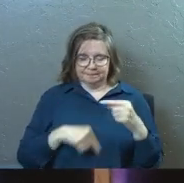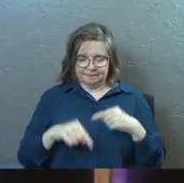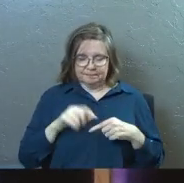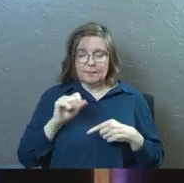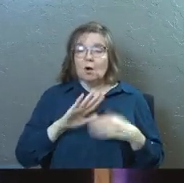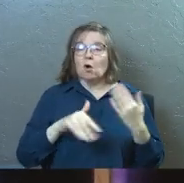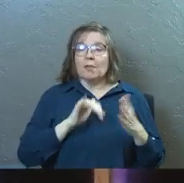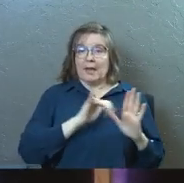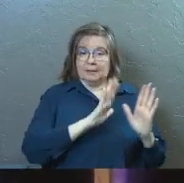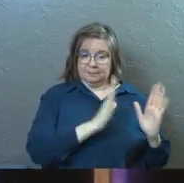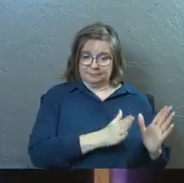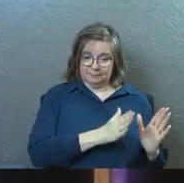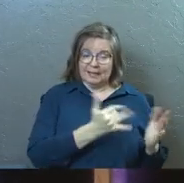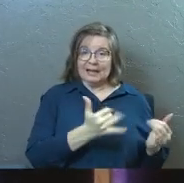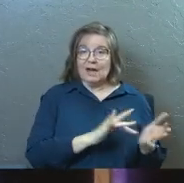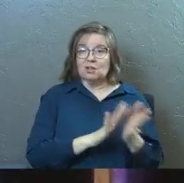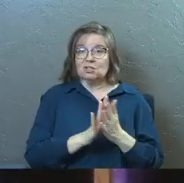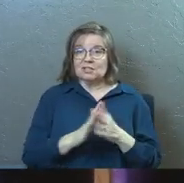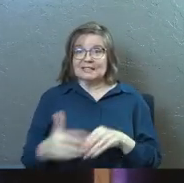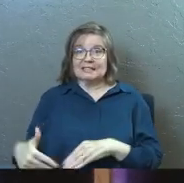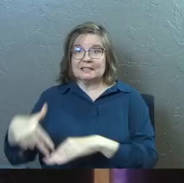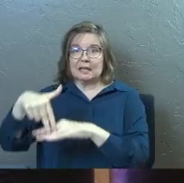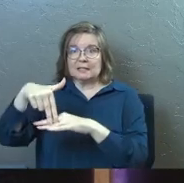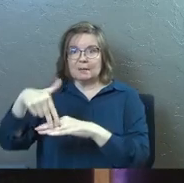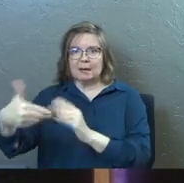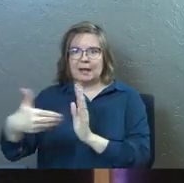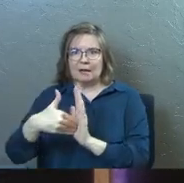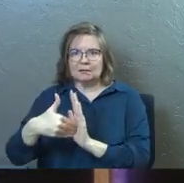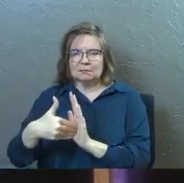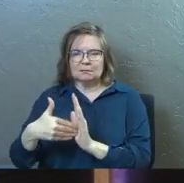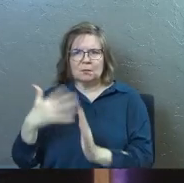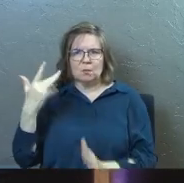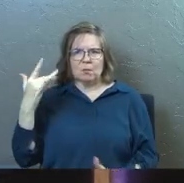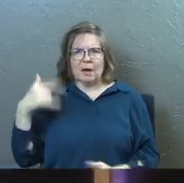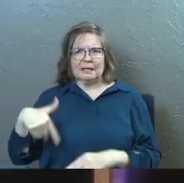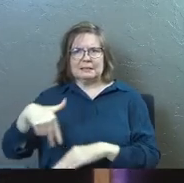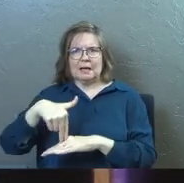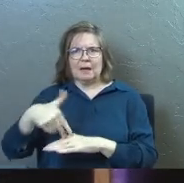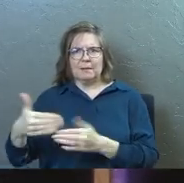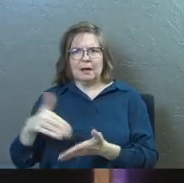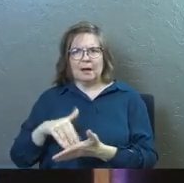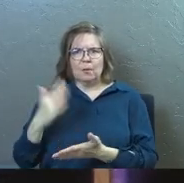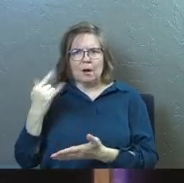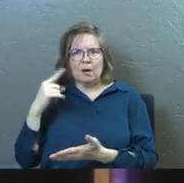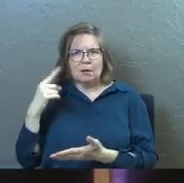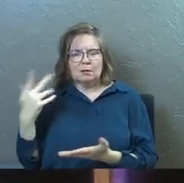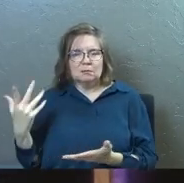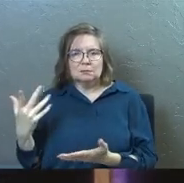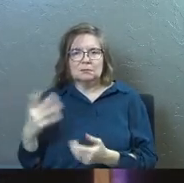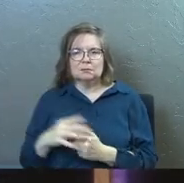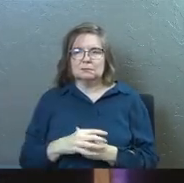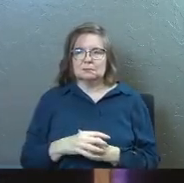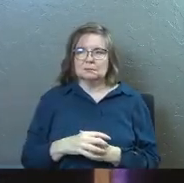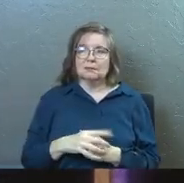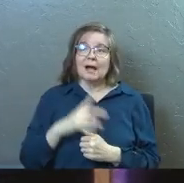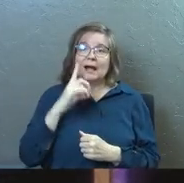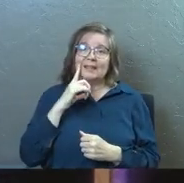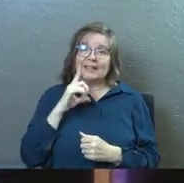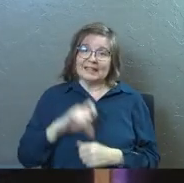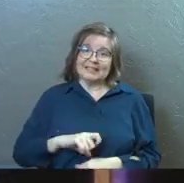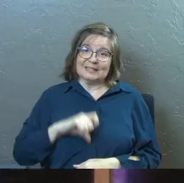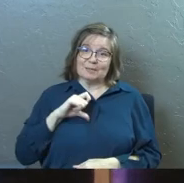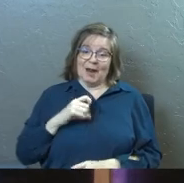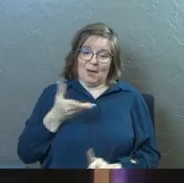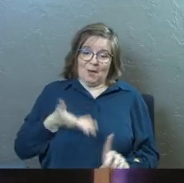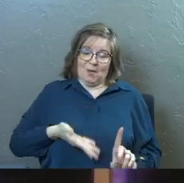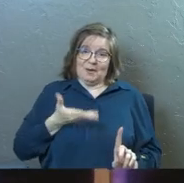but all that, and now Jesus stands up again. Why? I think he's proud of his